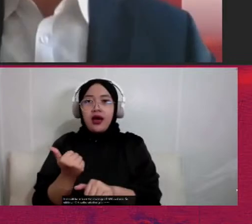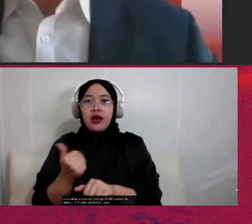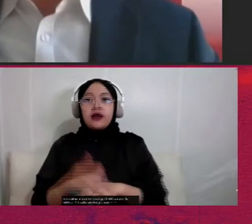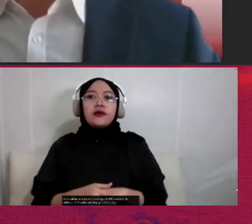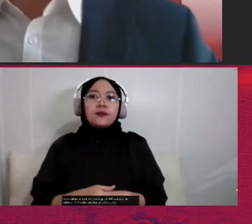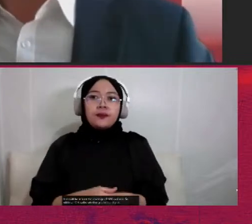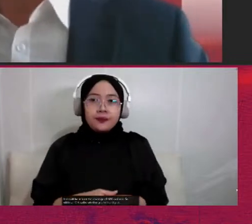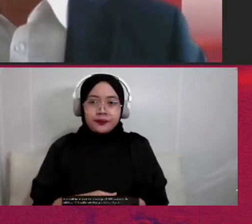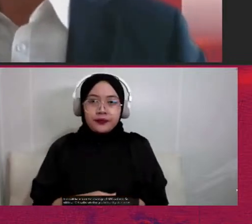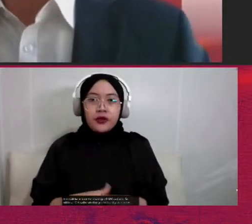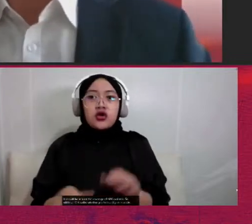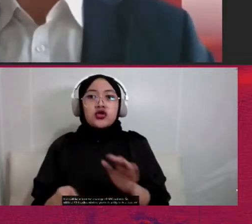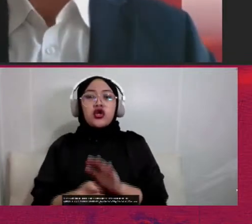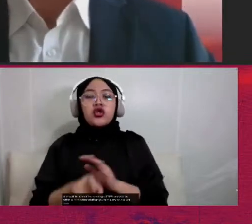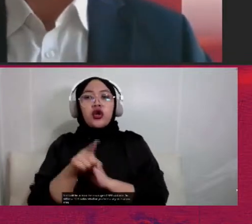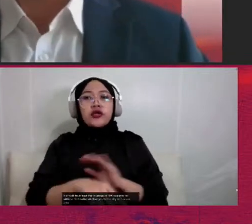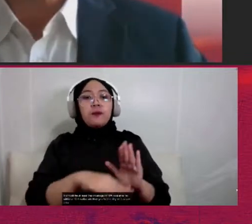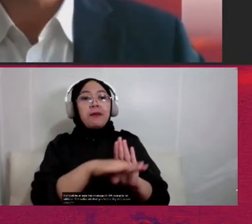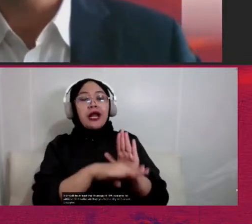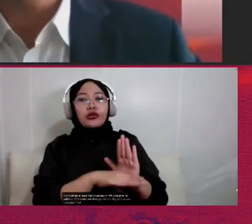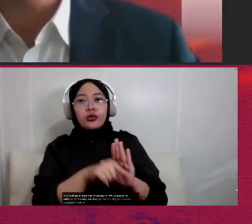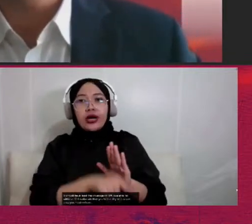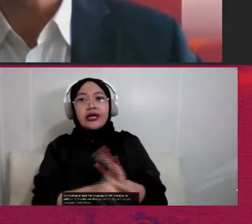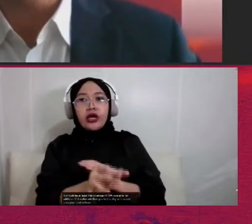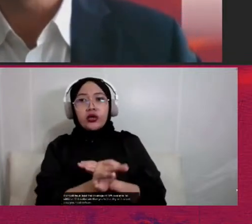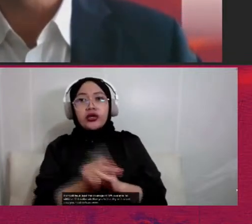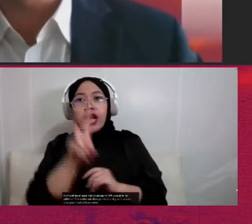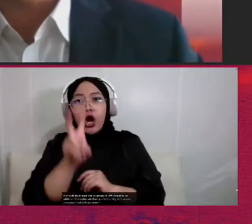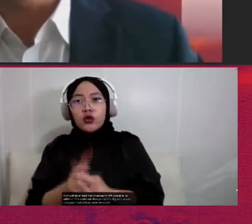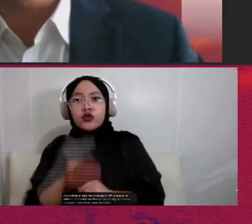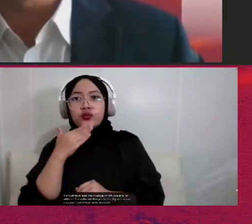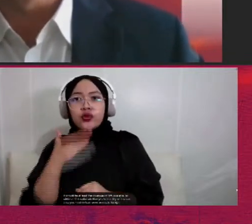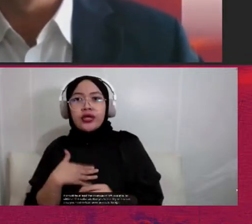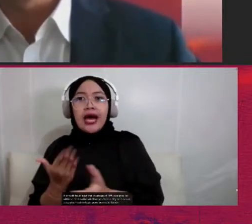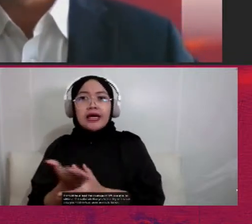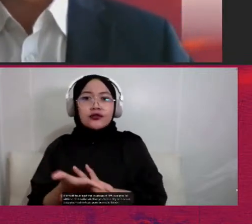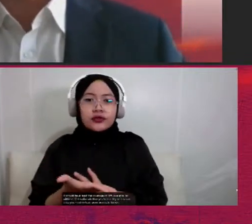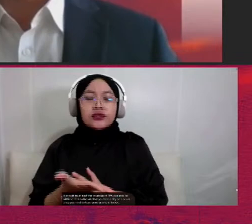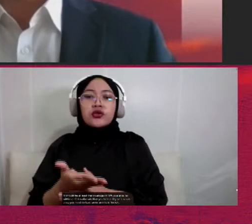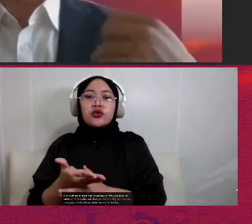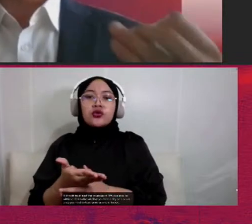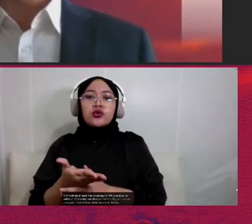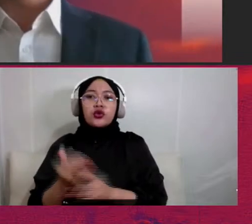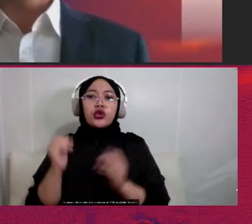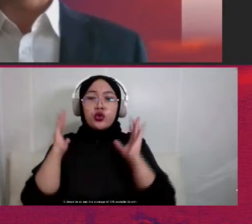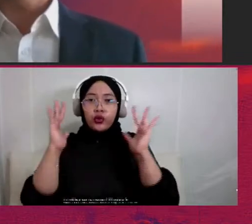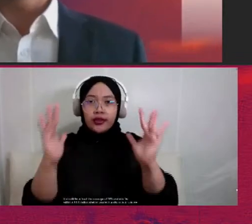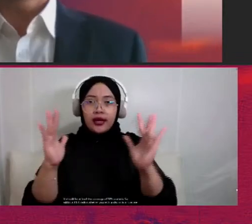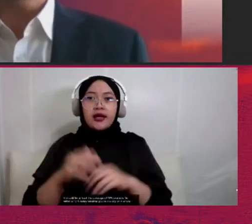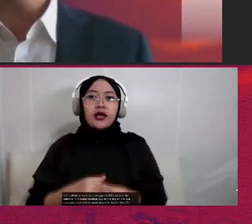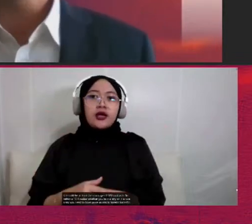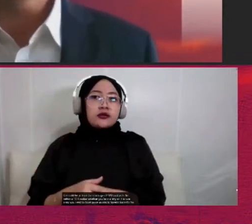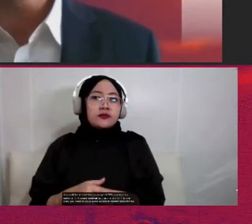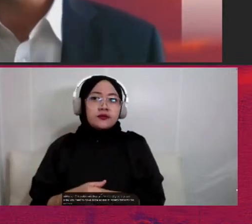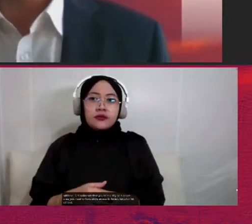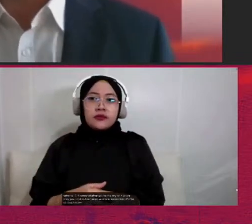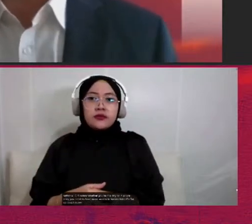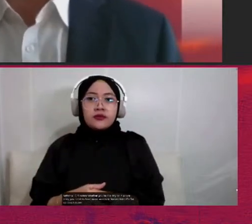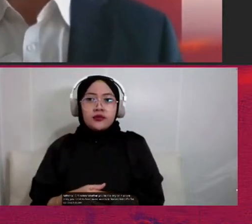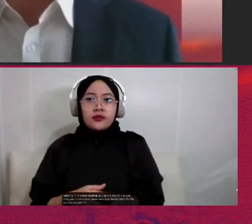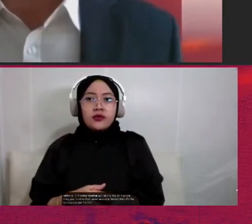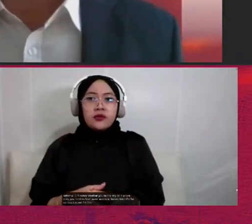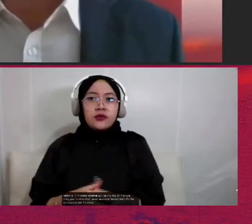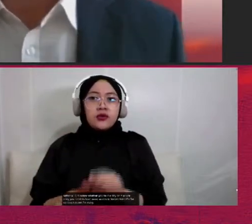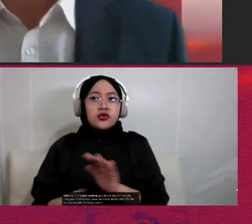a city or in a rural area, you need to have some access to forests. for various reasons,